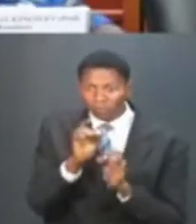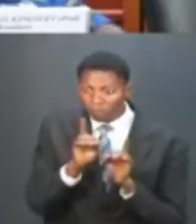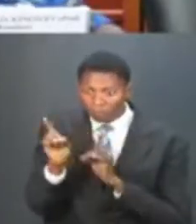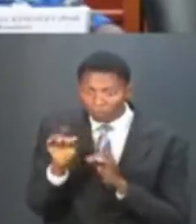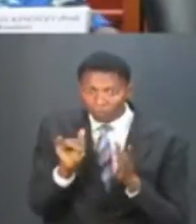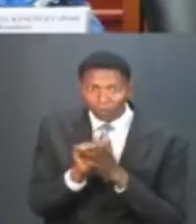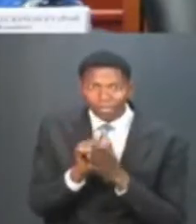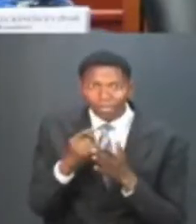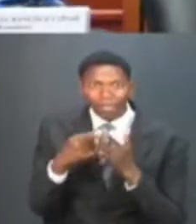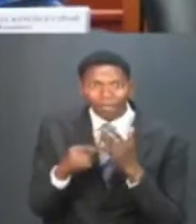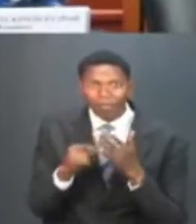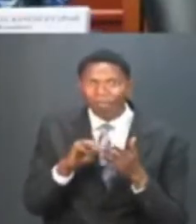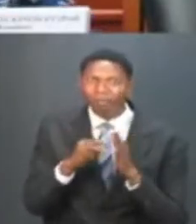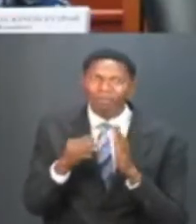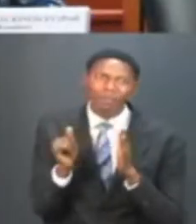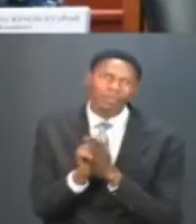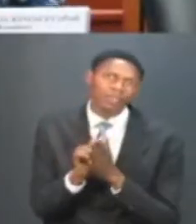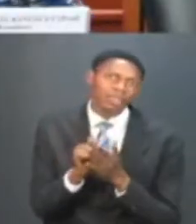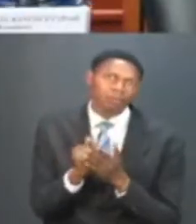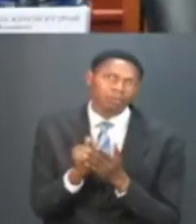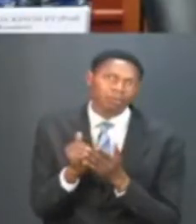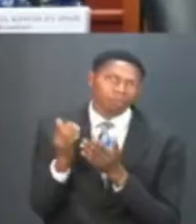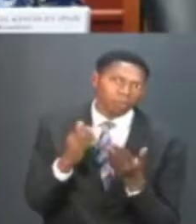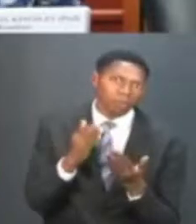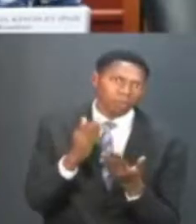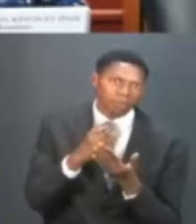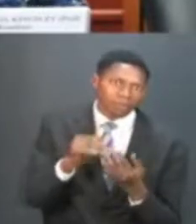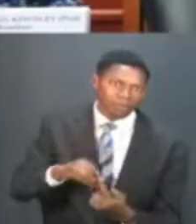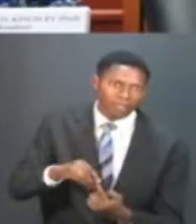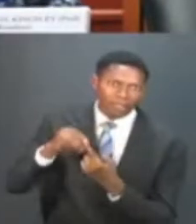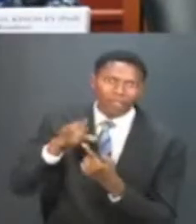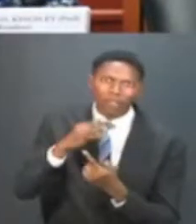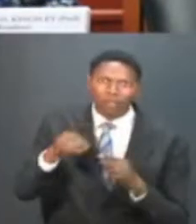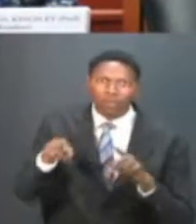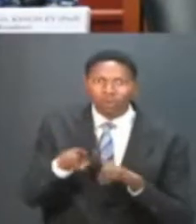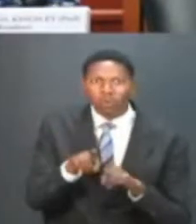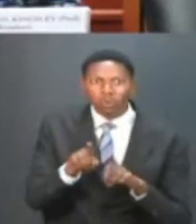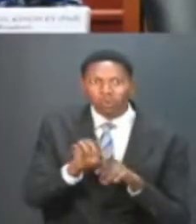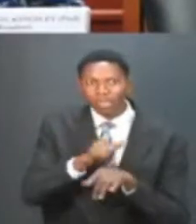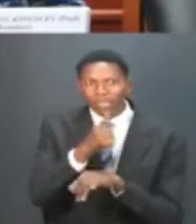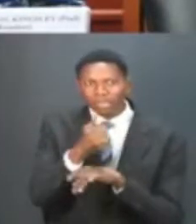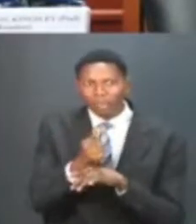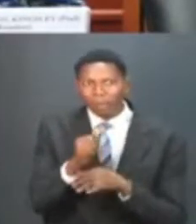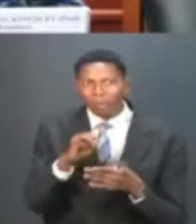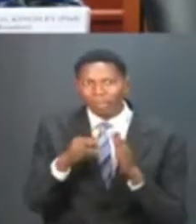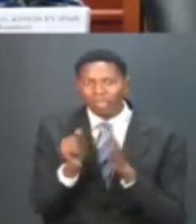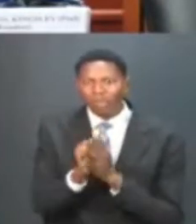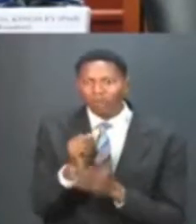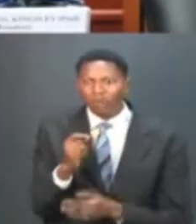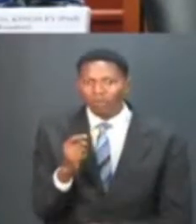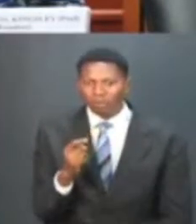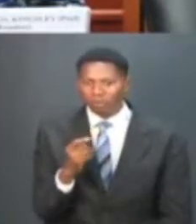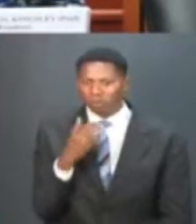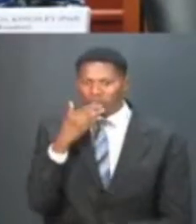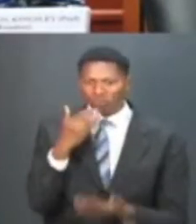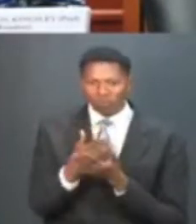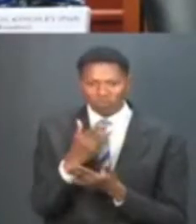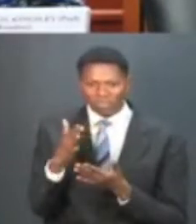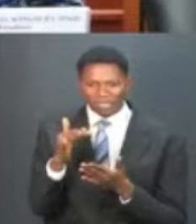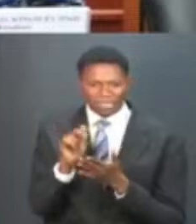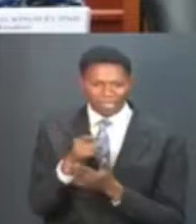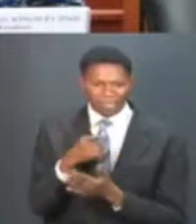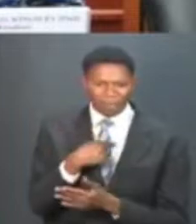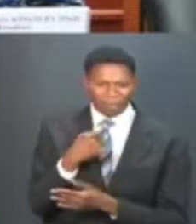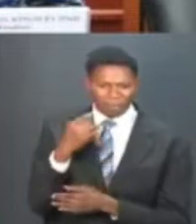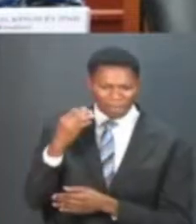area of enhancing specialist care and setting up of specialist centers. This is the only one good thing I said on the committee that stands to